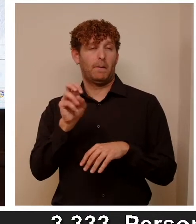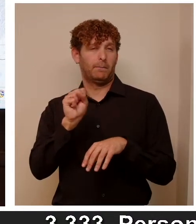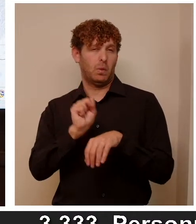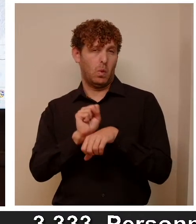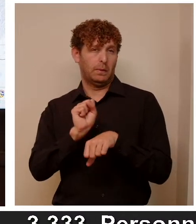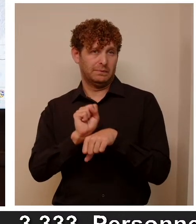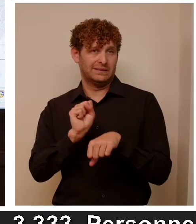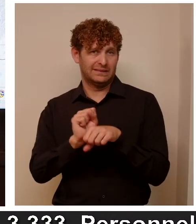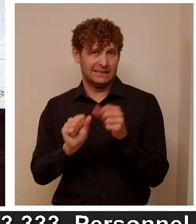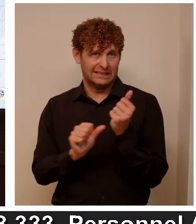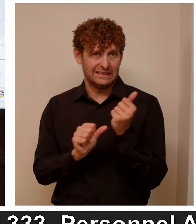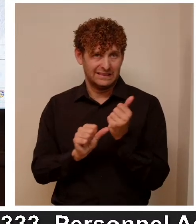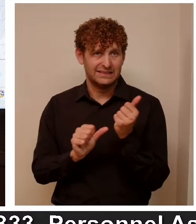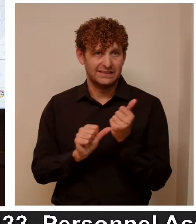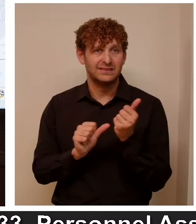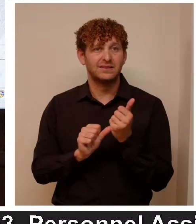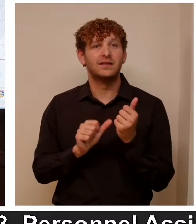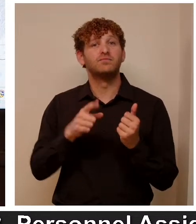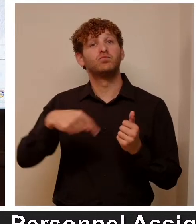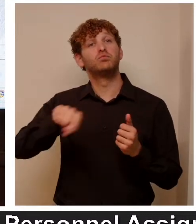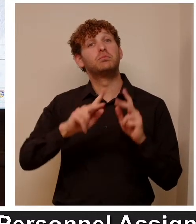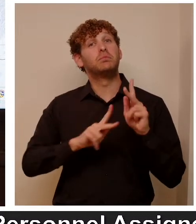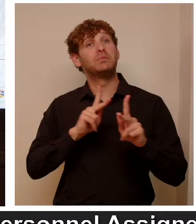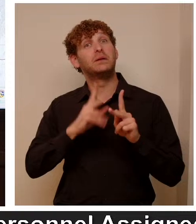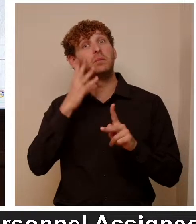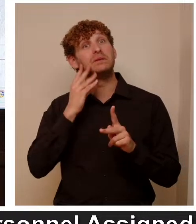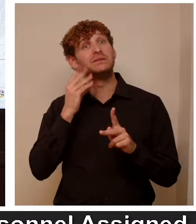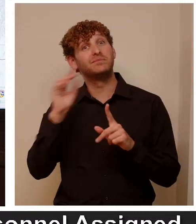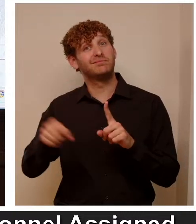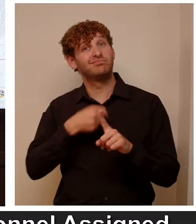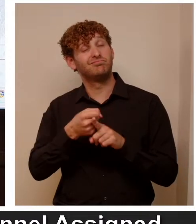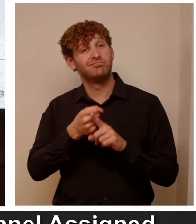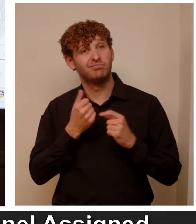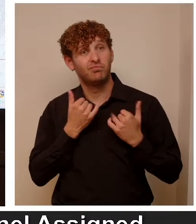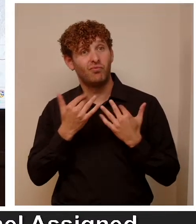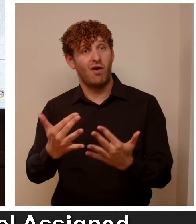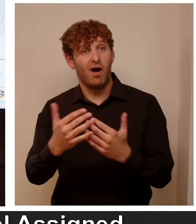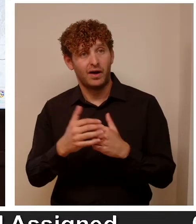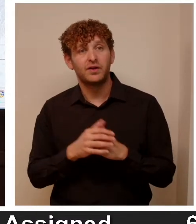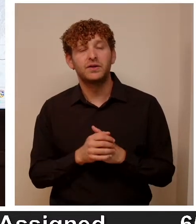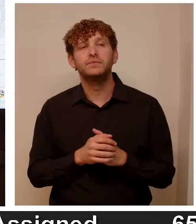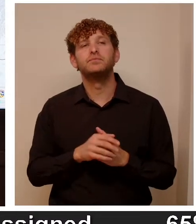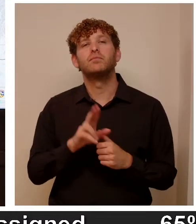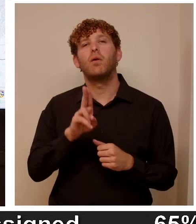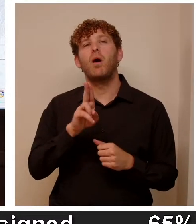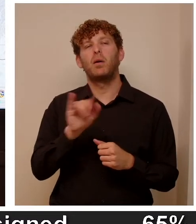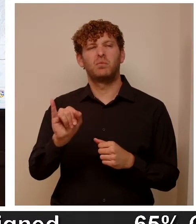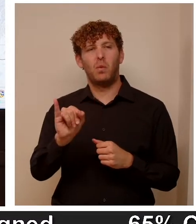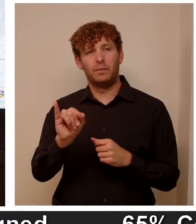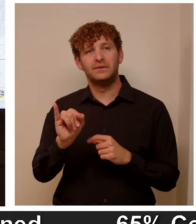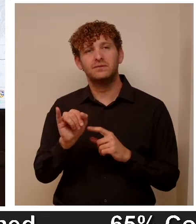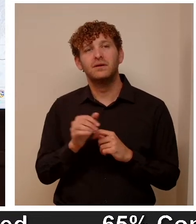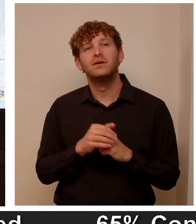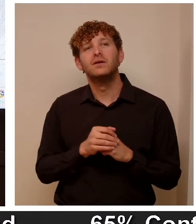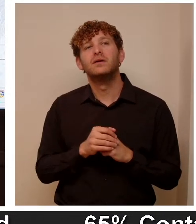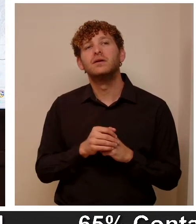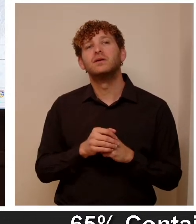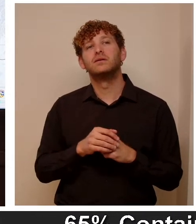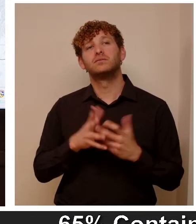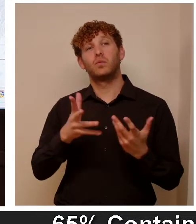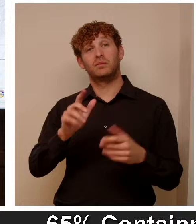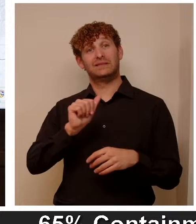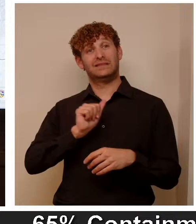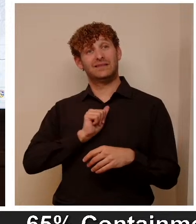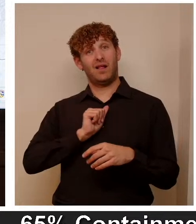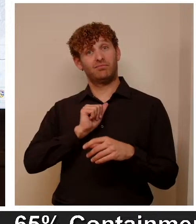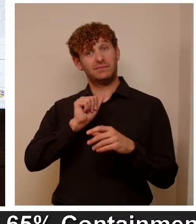workers who were impacted by the wildfires. Disaster unemployment assistance is for workers such as self-employed people